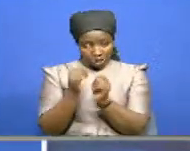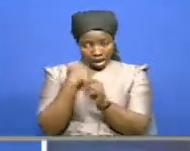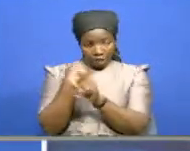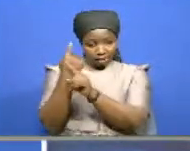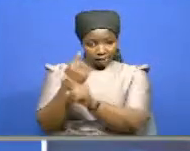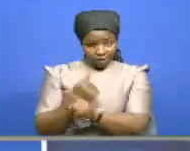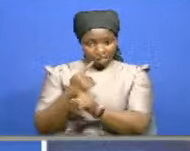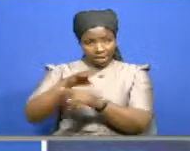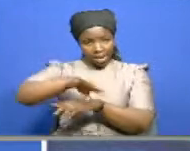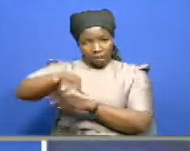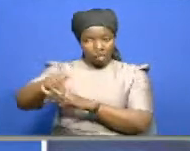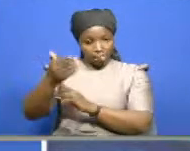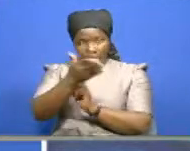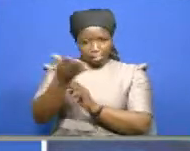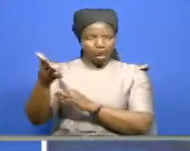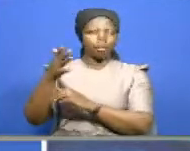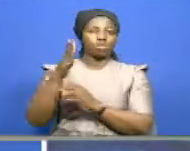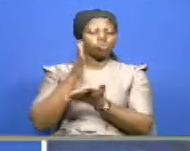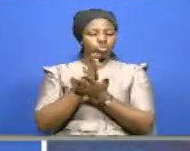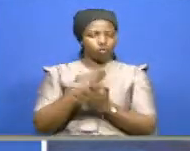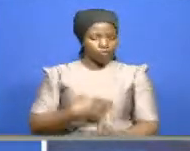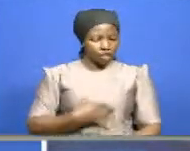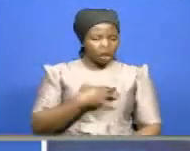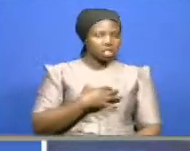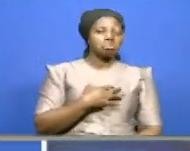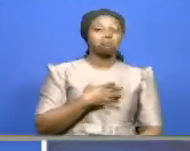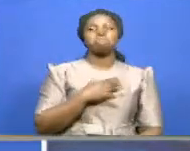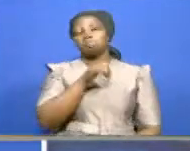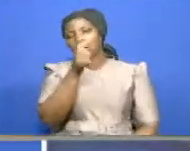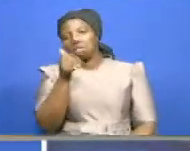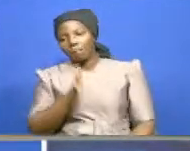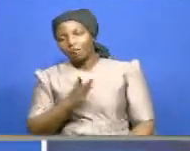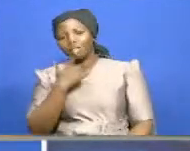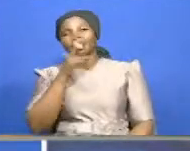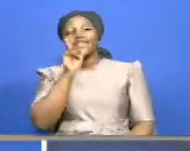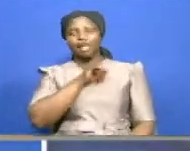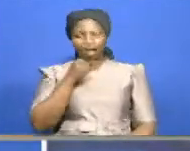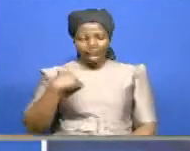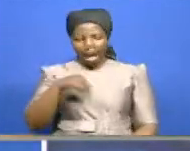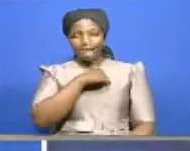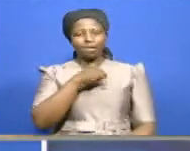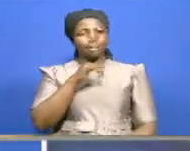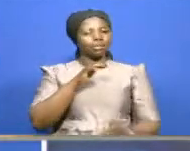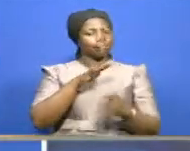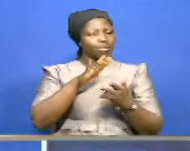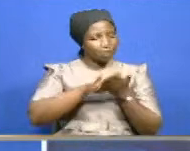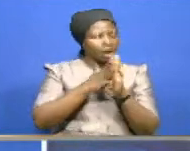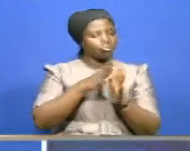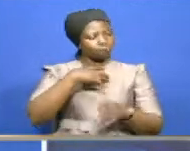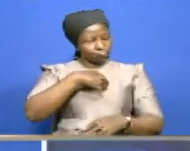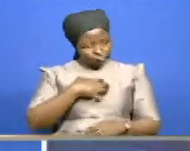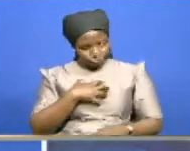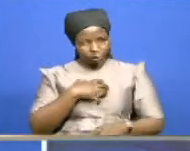various counties, and you'll visit and someone say that we're actually going to retire and there are no